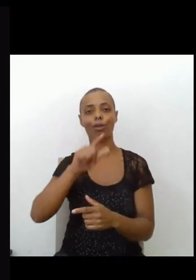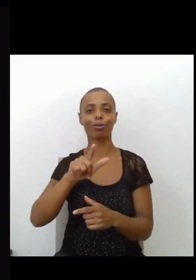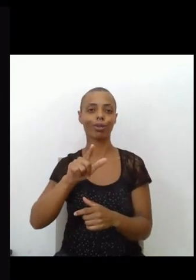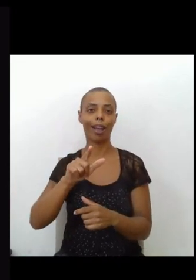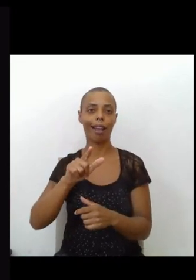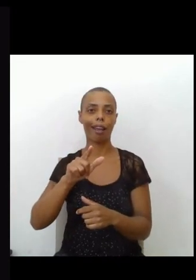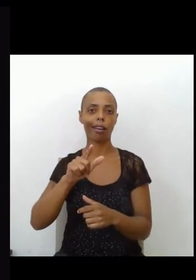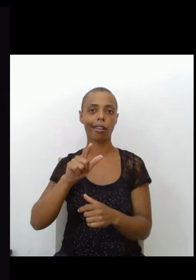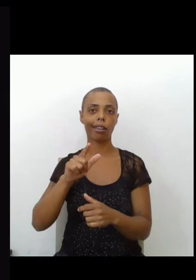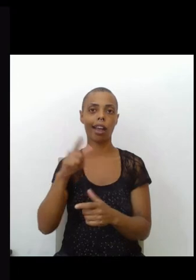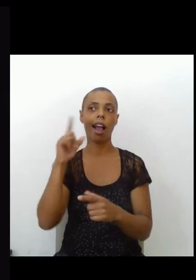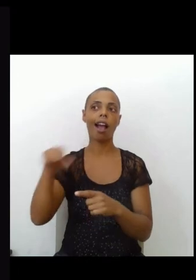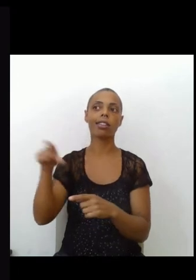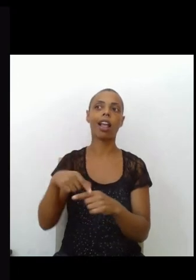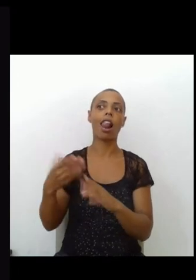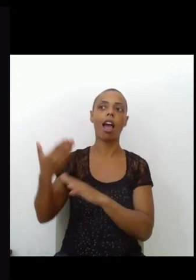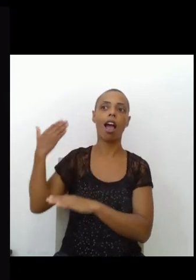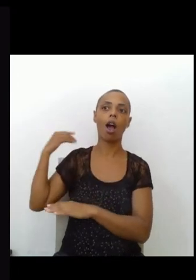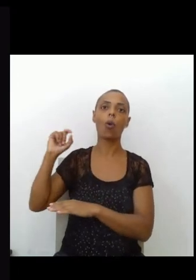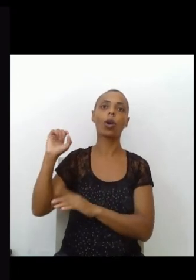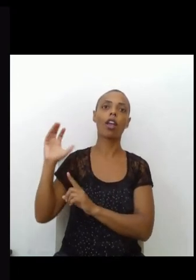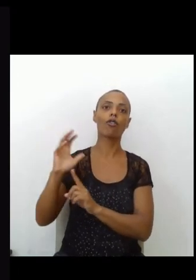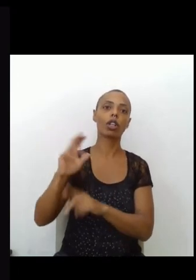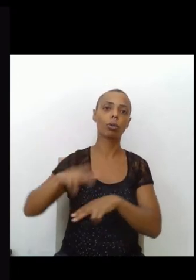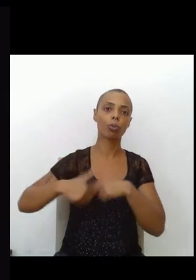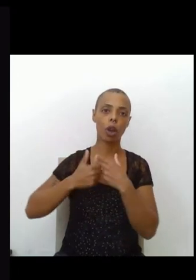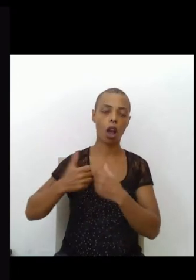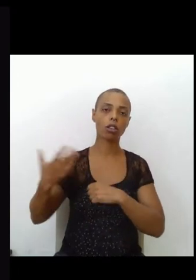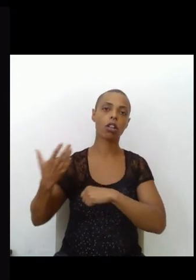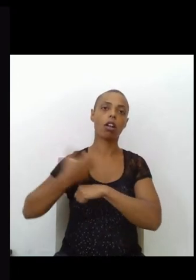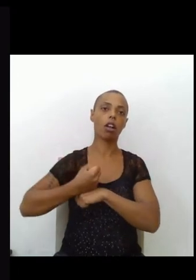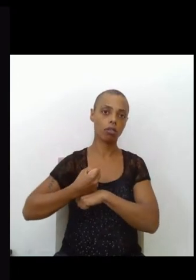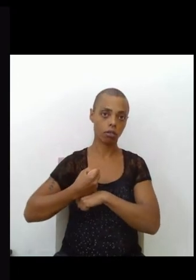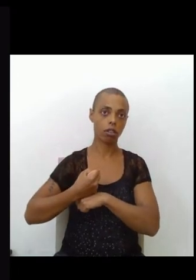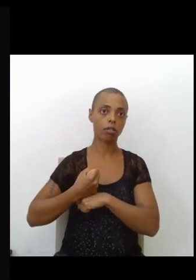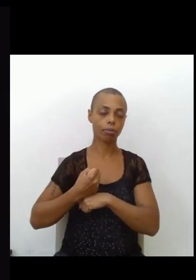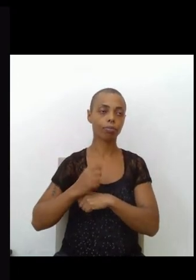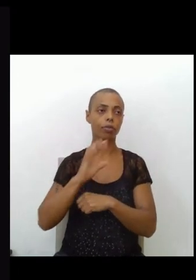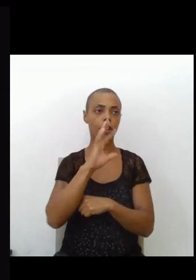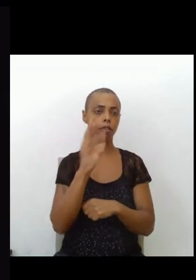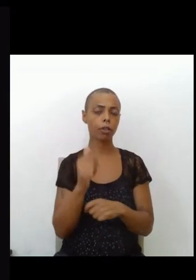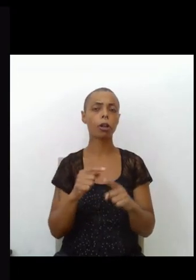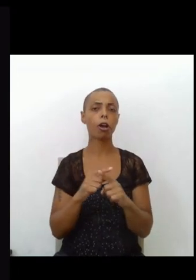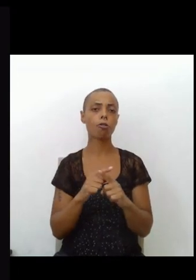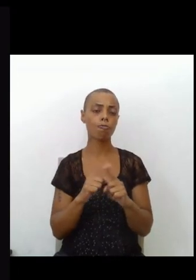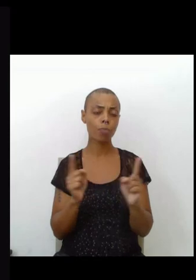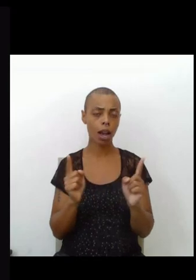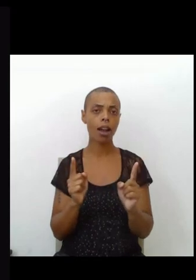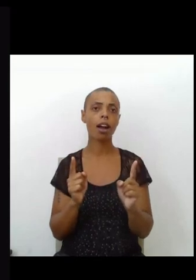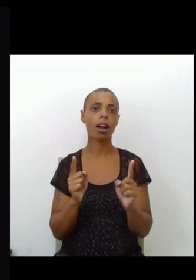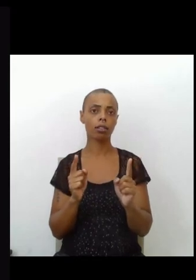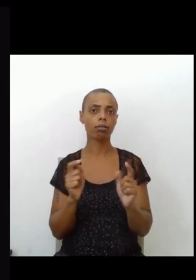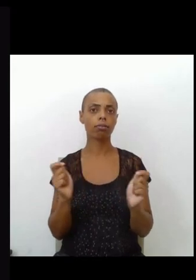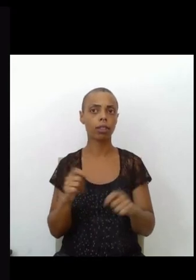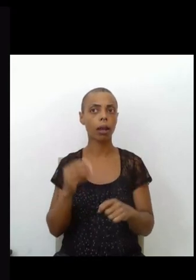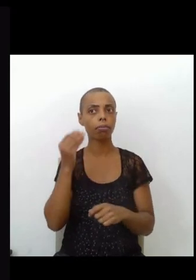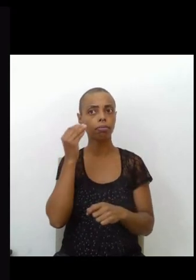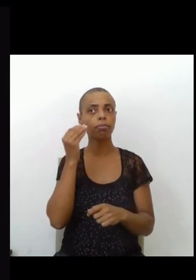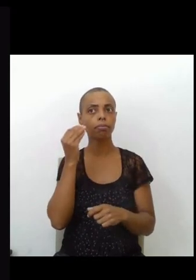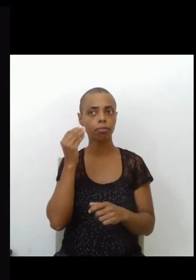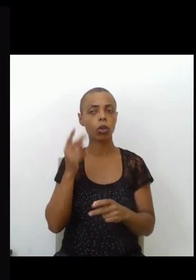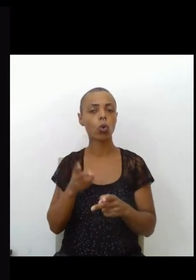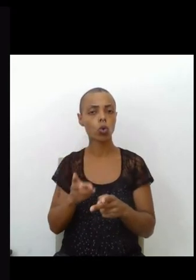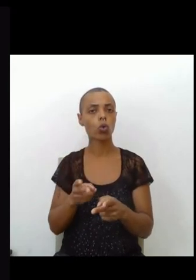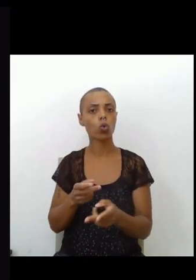it remains possible to continue pushing against regulatory regimes that map all bodies against